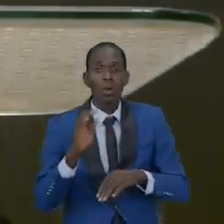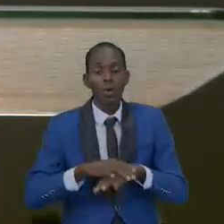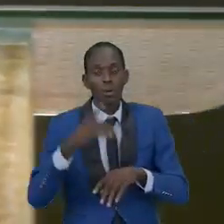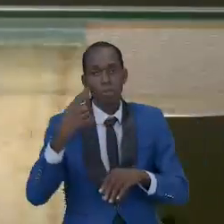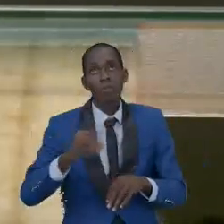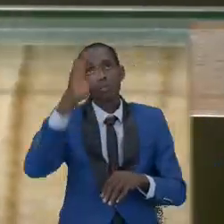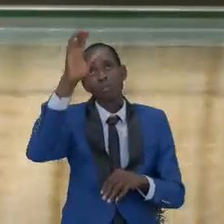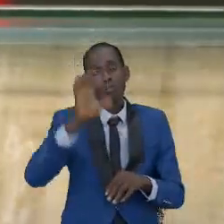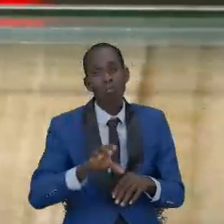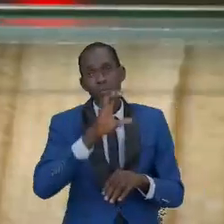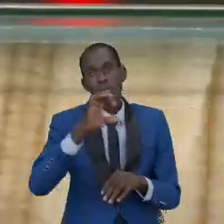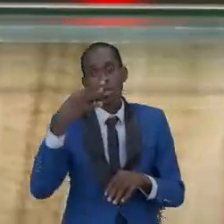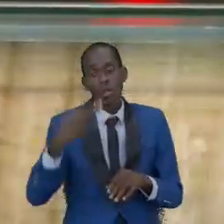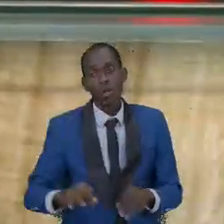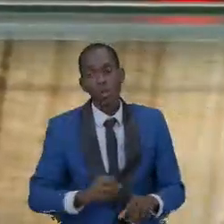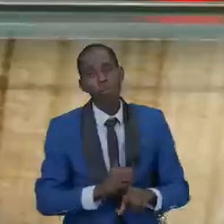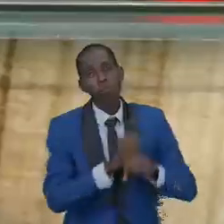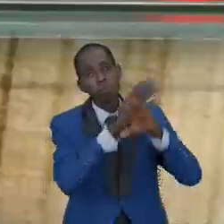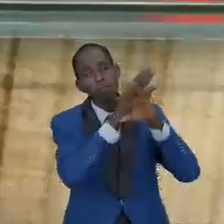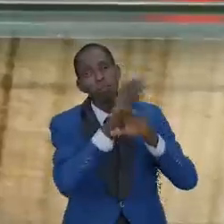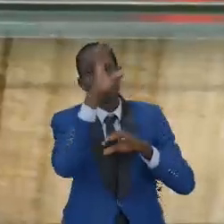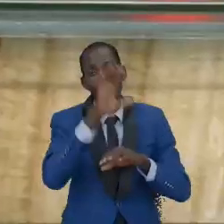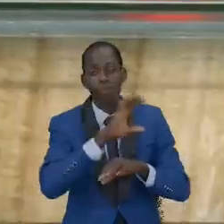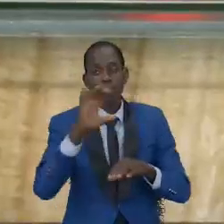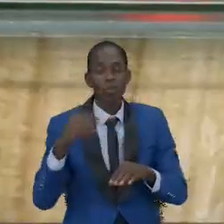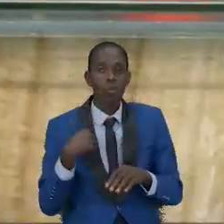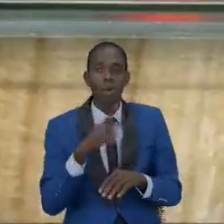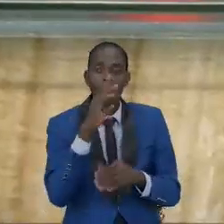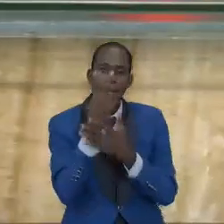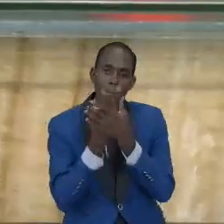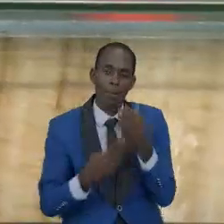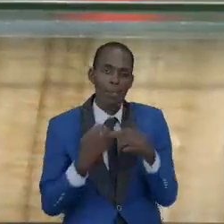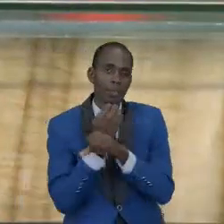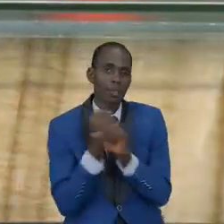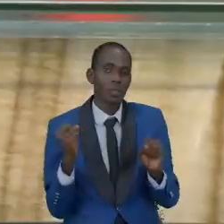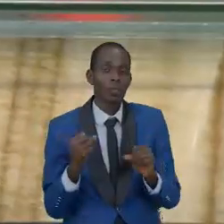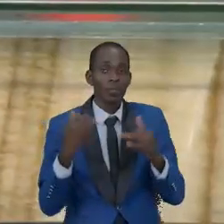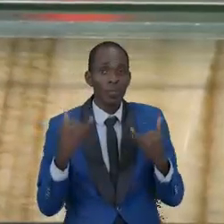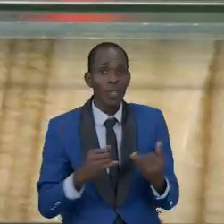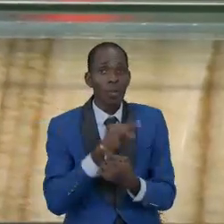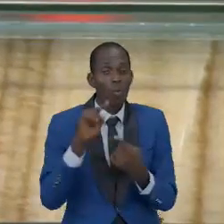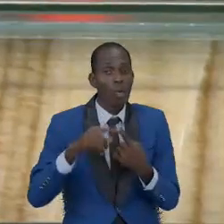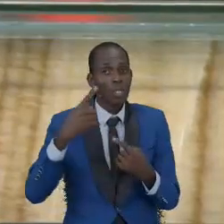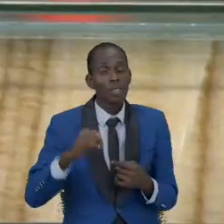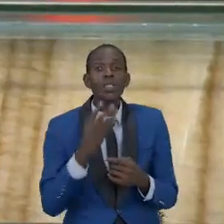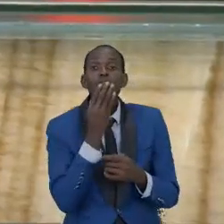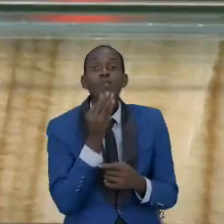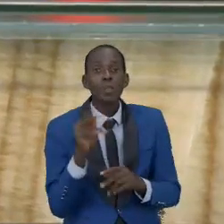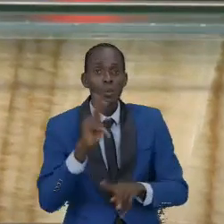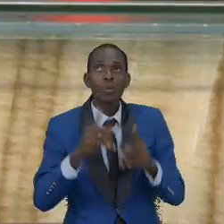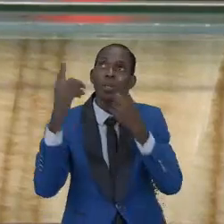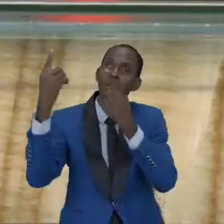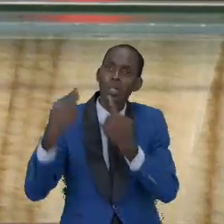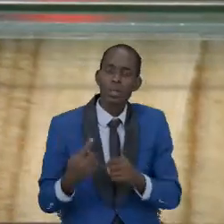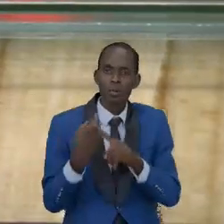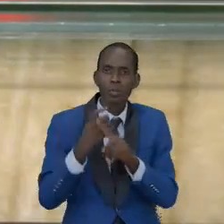Calvary, we are both saved. But then when those Jews came from Jerusalem and he saw